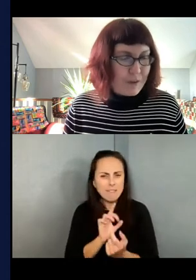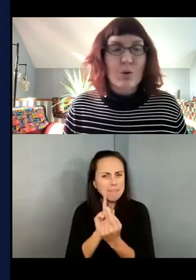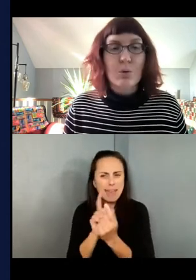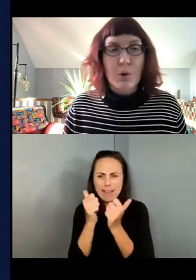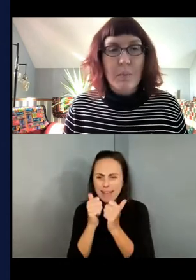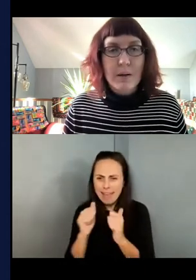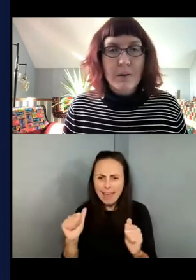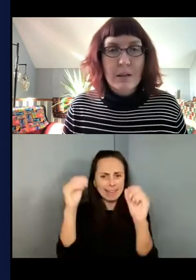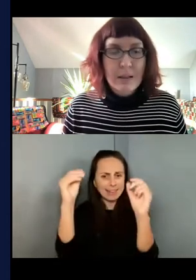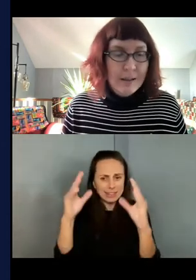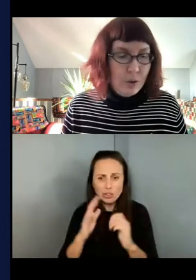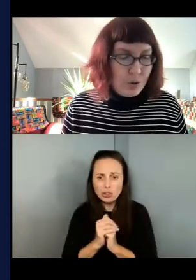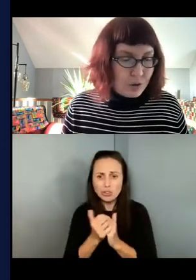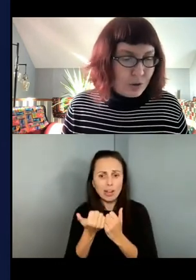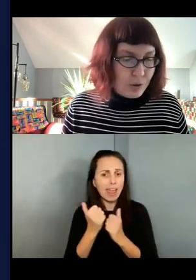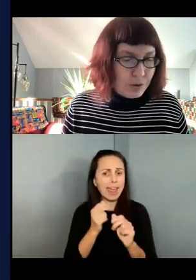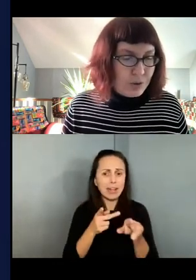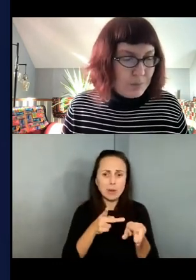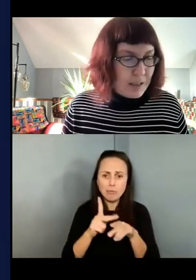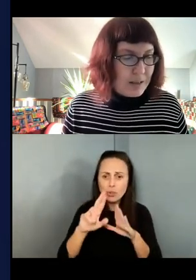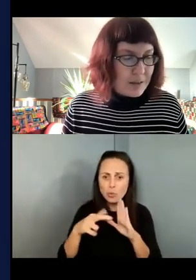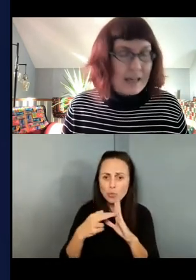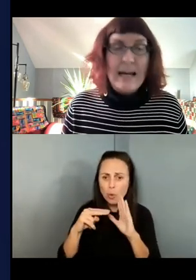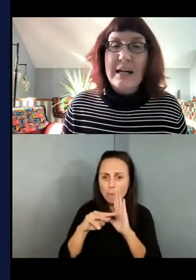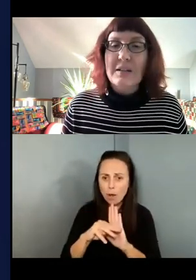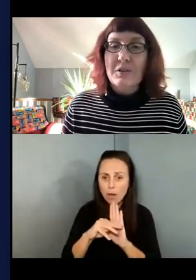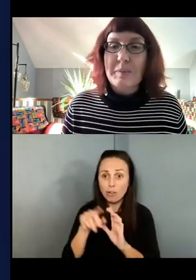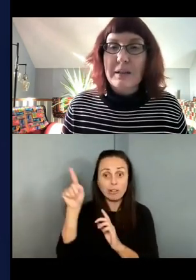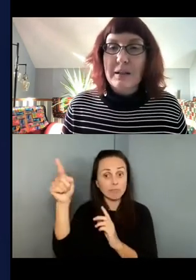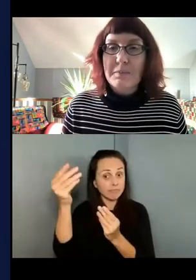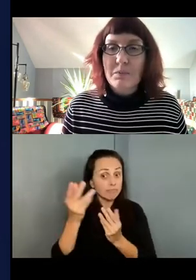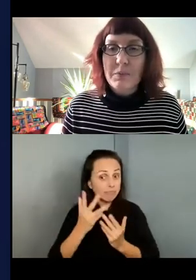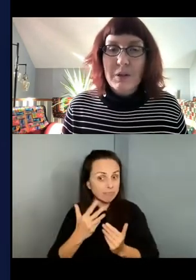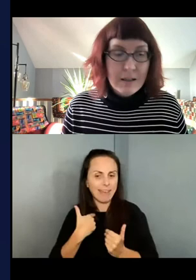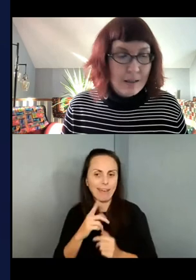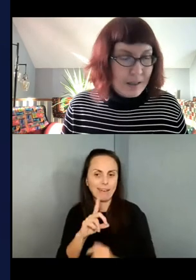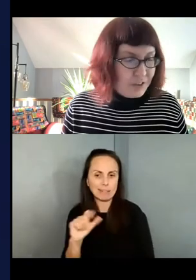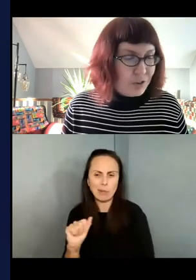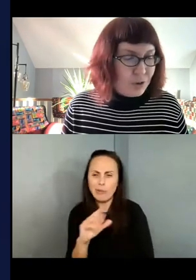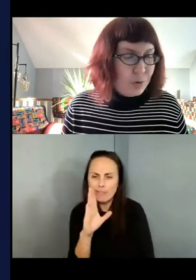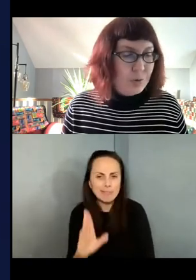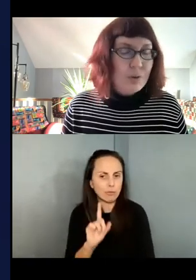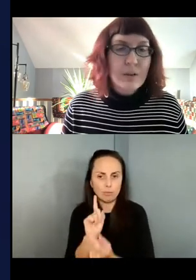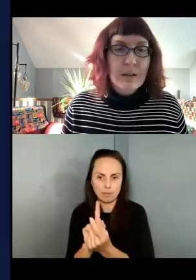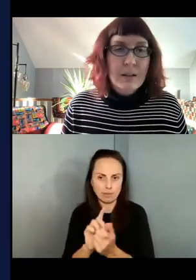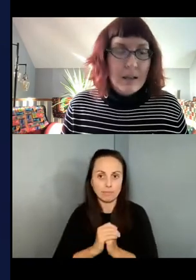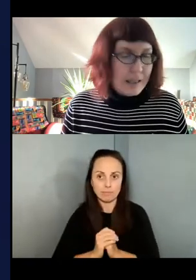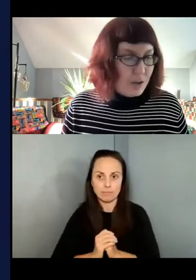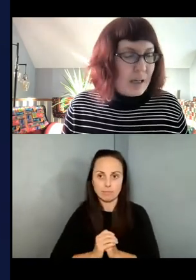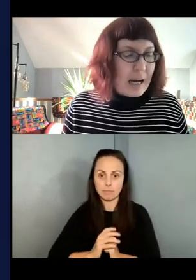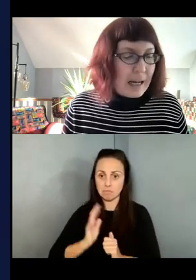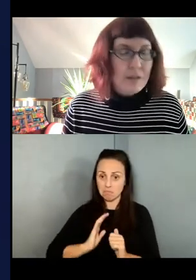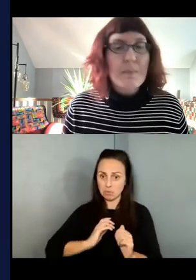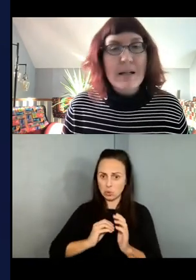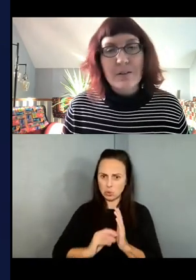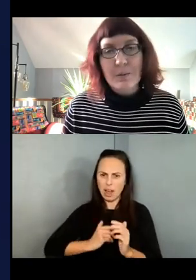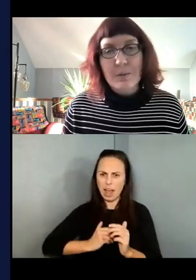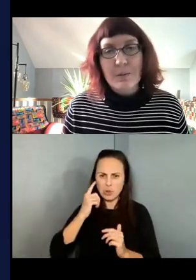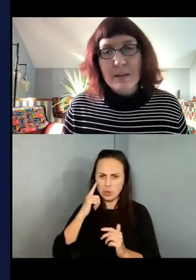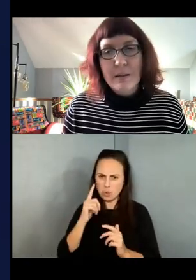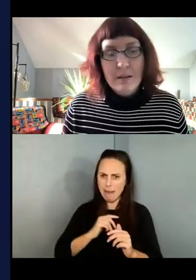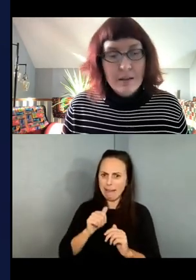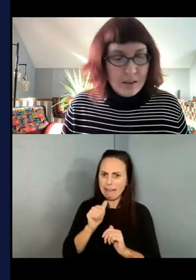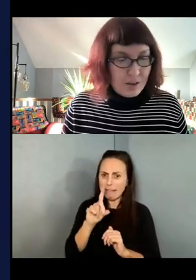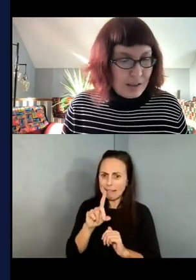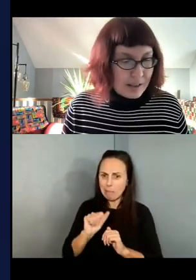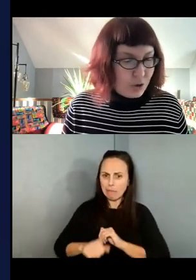or professional role model who disclosed to me that they had a disability. As a student, I knew to hide my